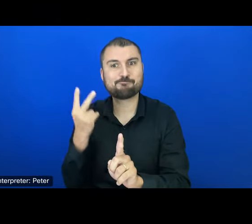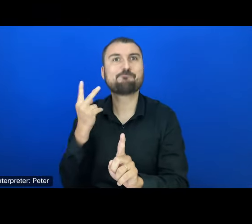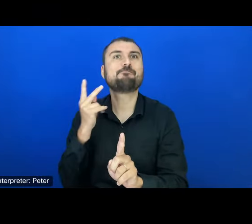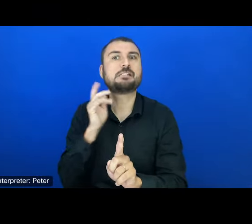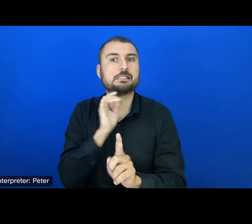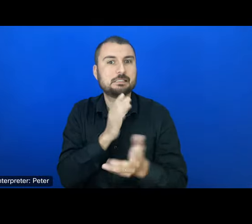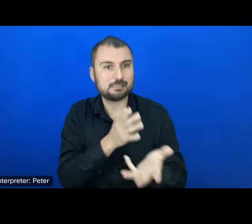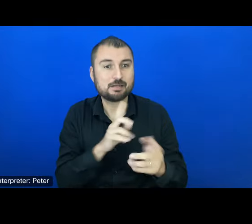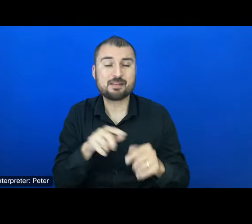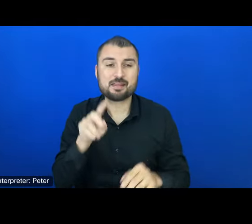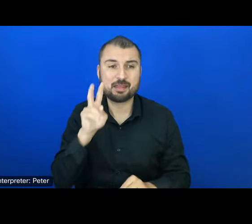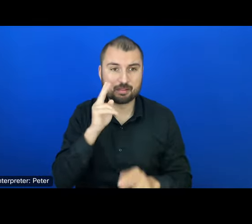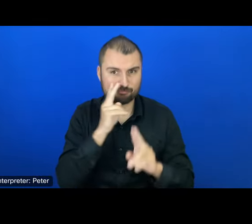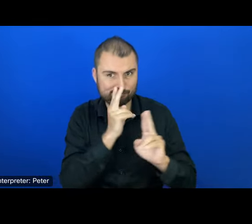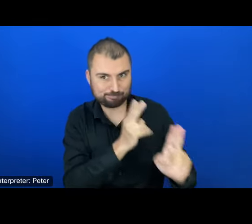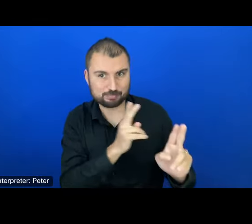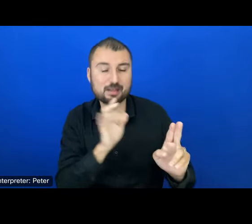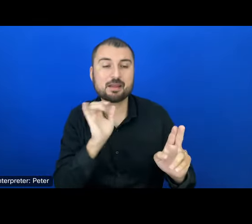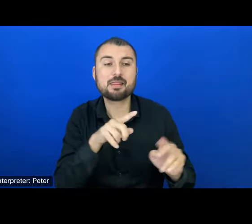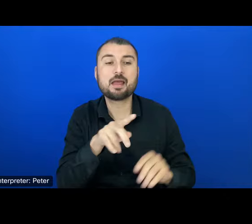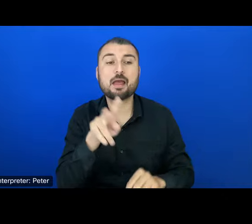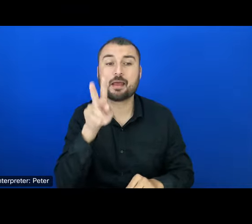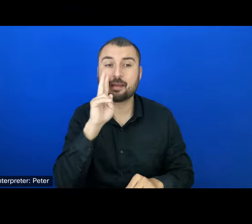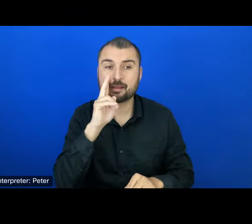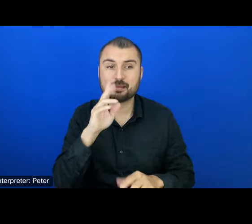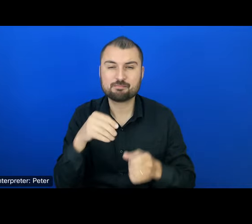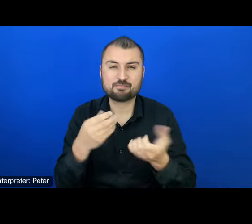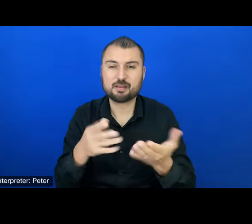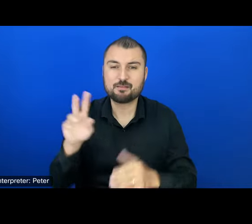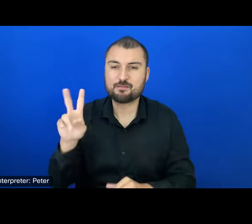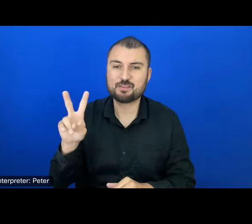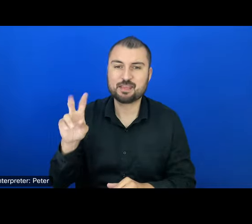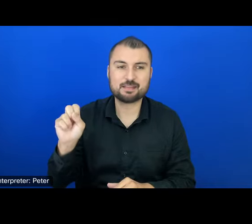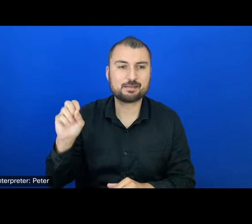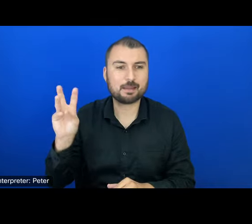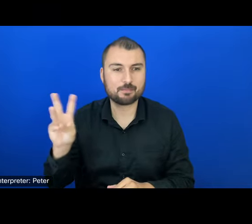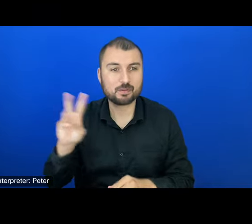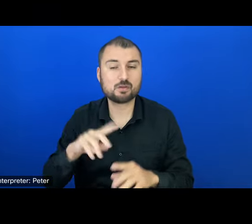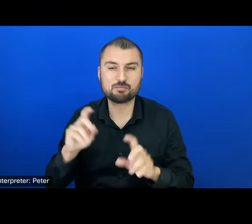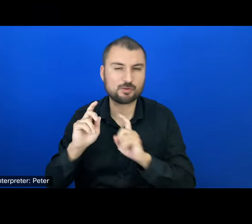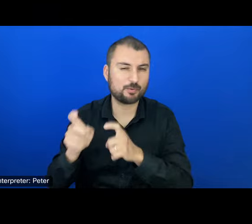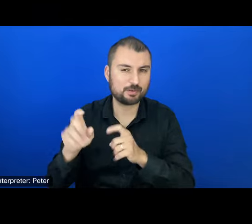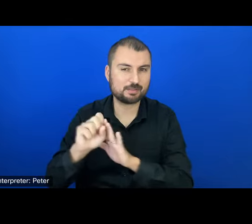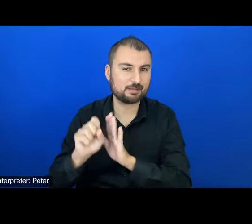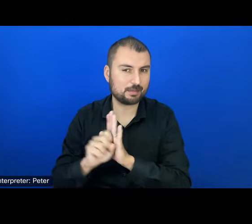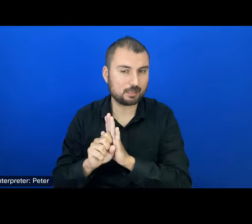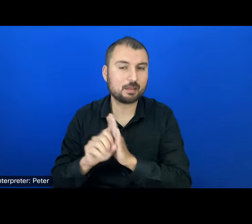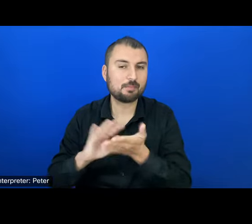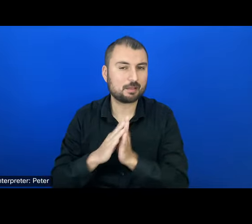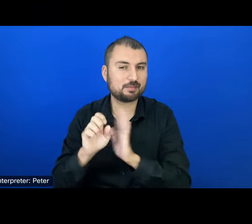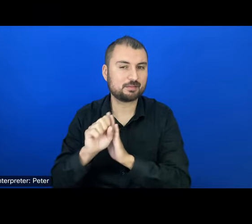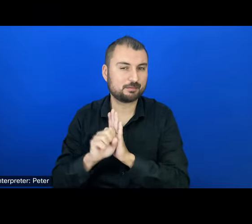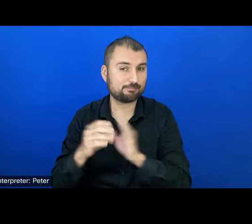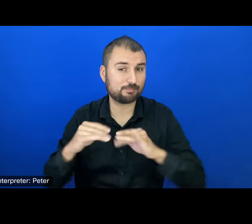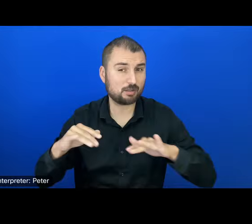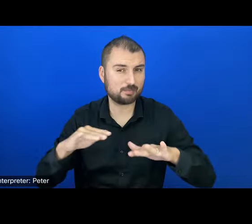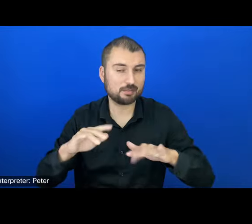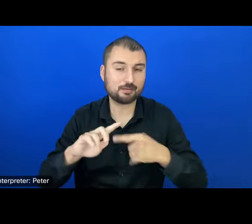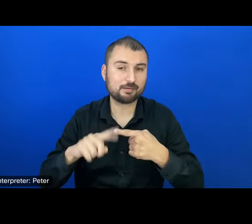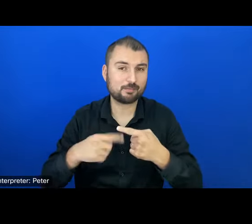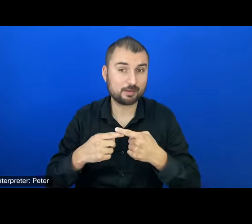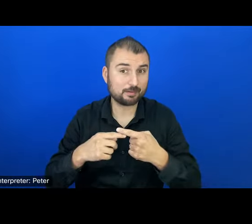by the VFW, who donated it to the state then, and then it became state property in 41.